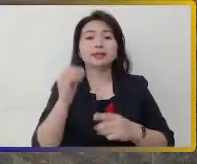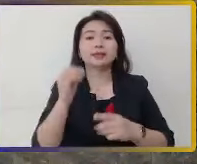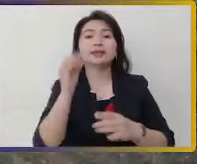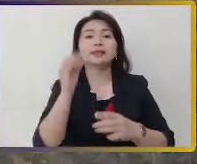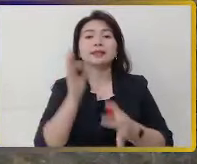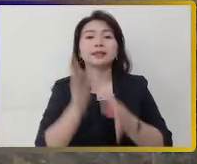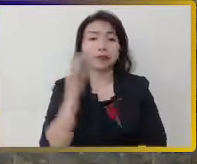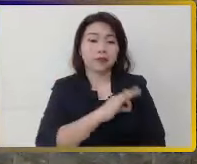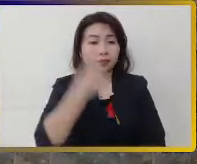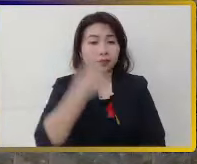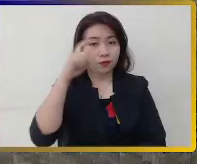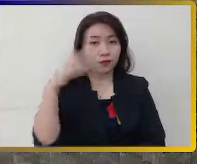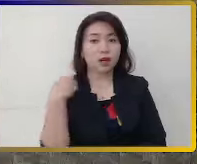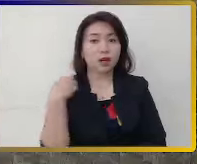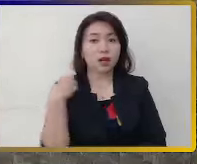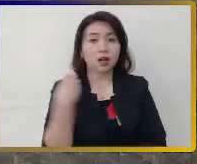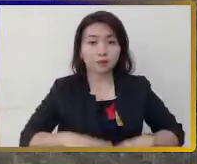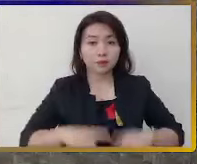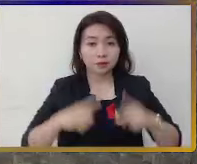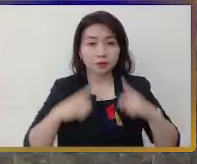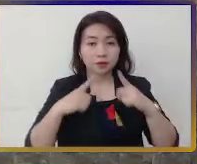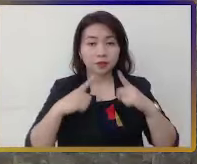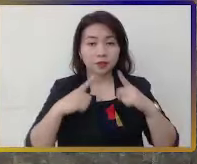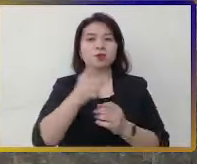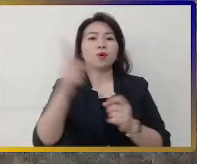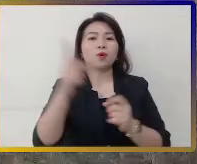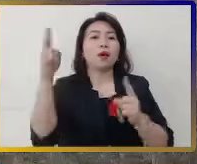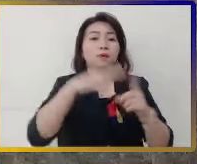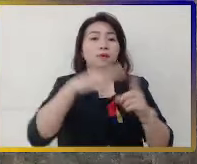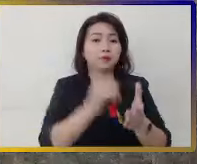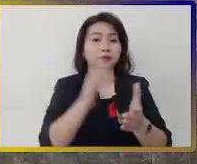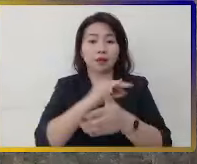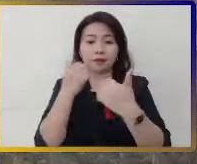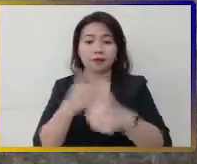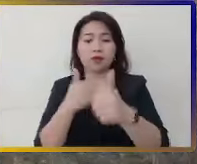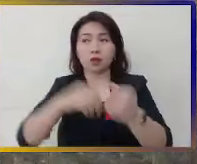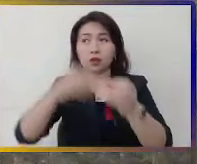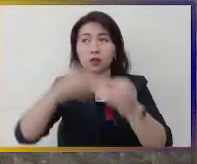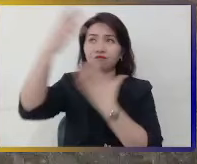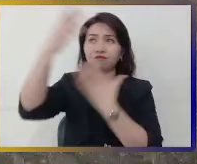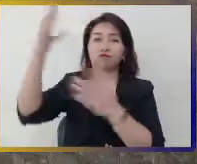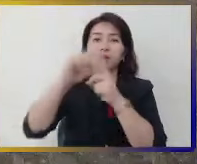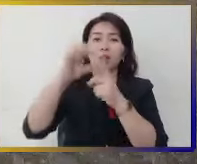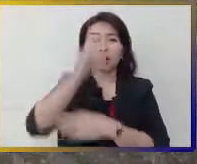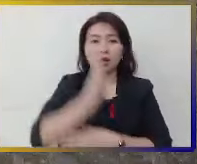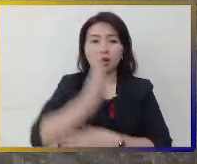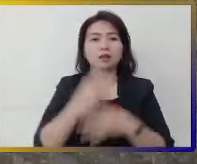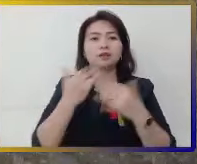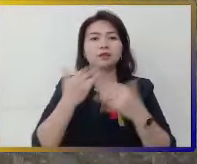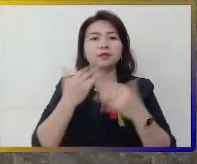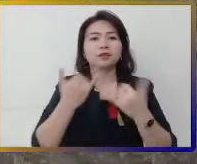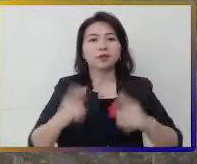is applied and you followed and obeyed the word of God, therefore you are living an